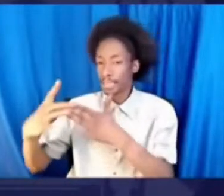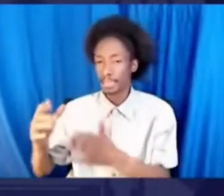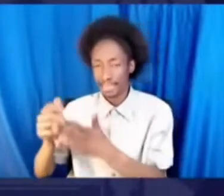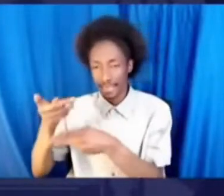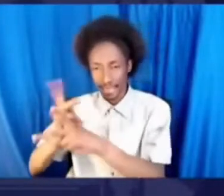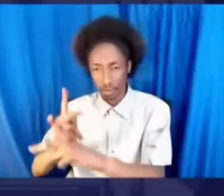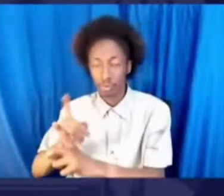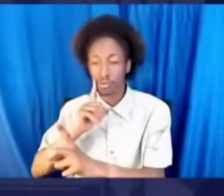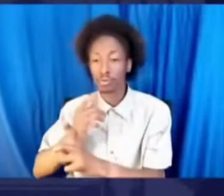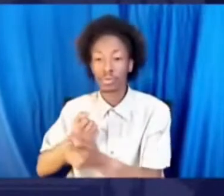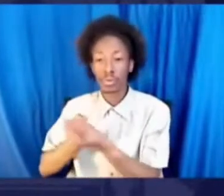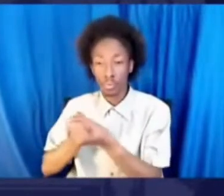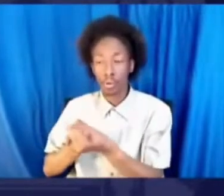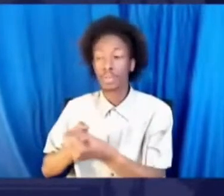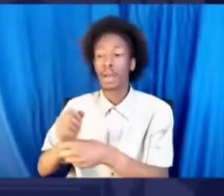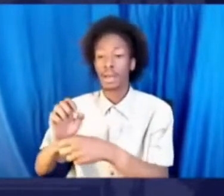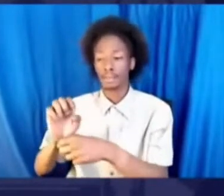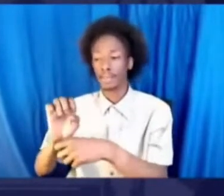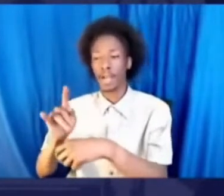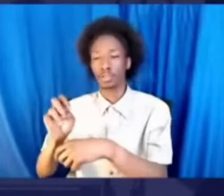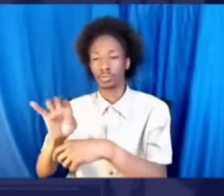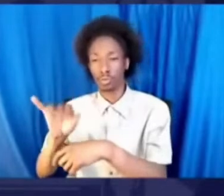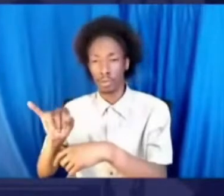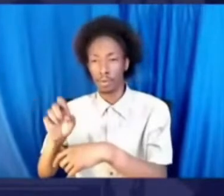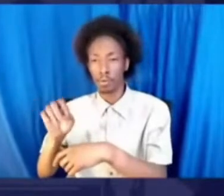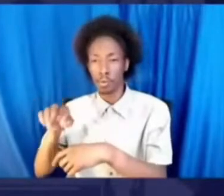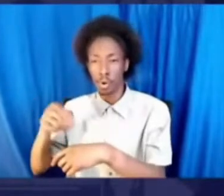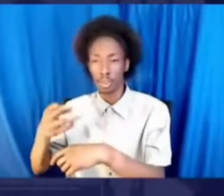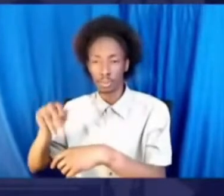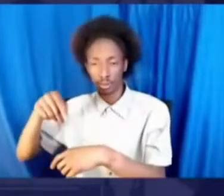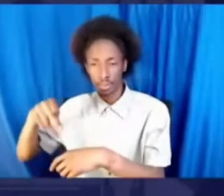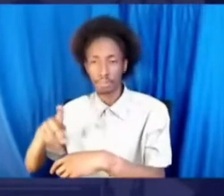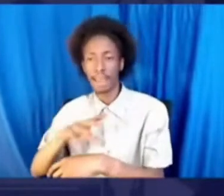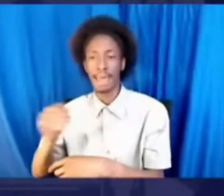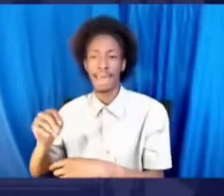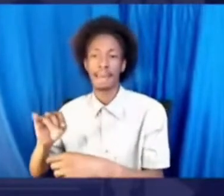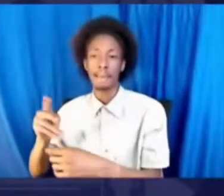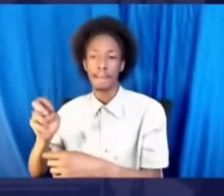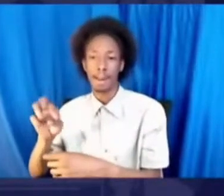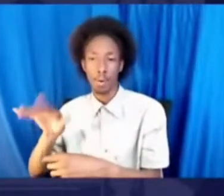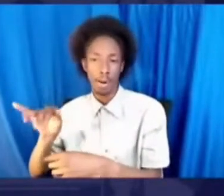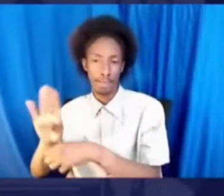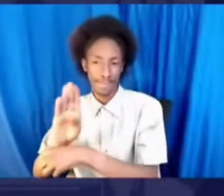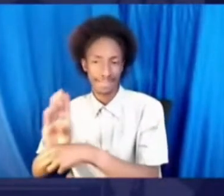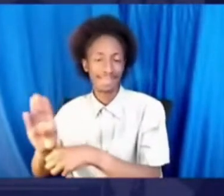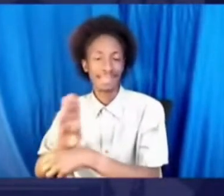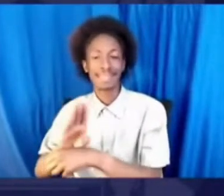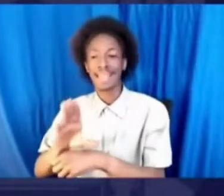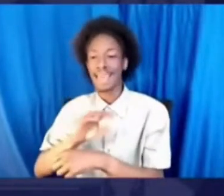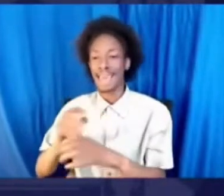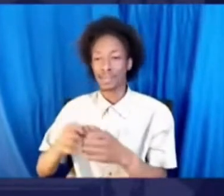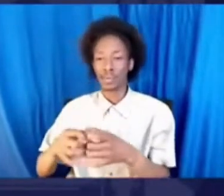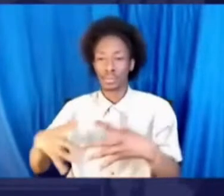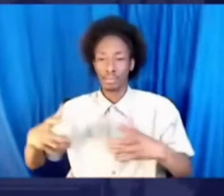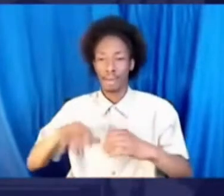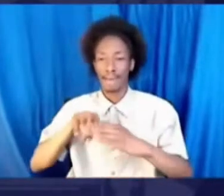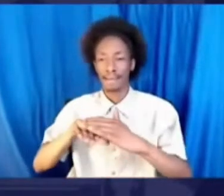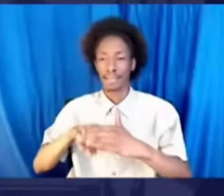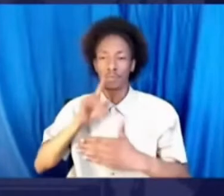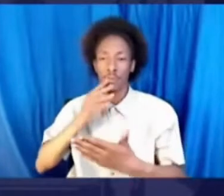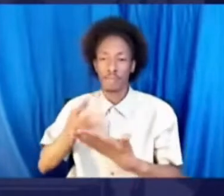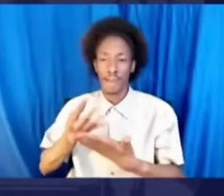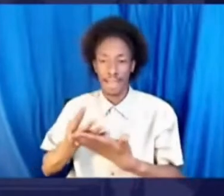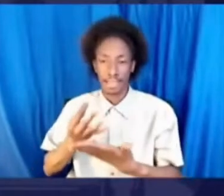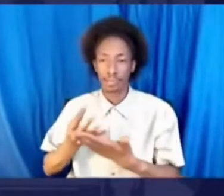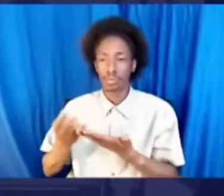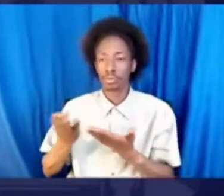entrepreneurship and minority-owned businesses, and to expand access to financial services, and to create